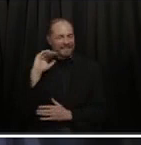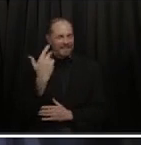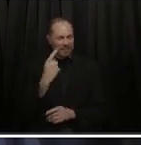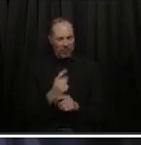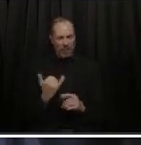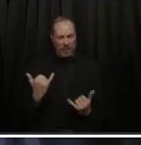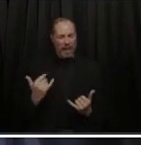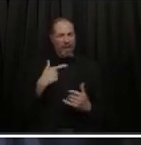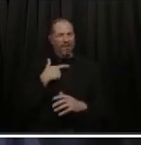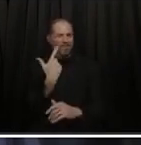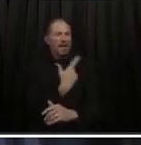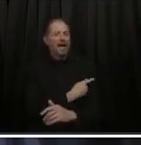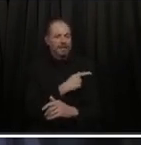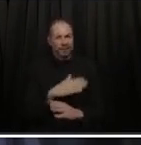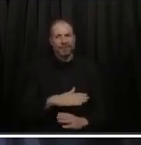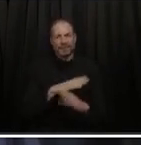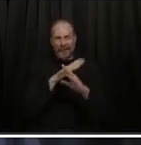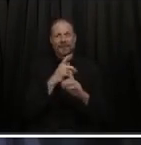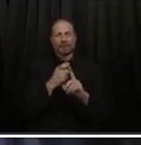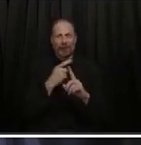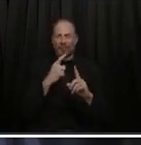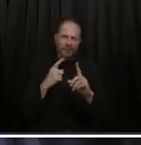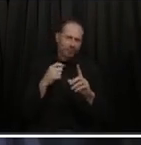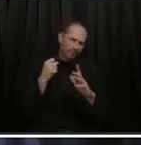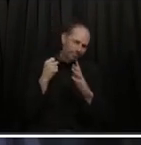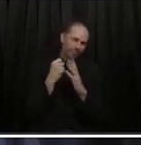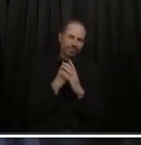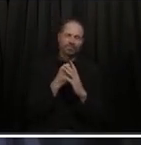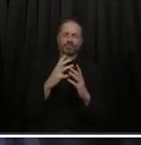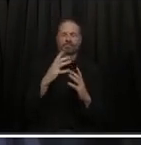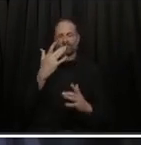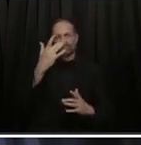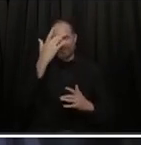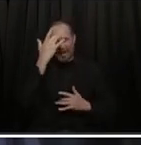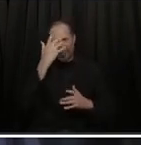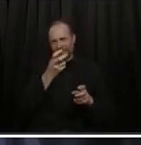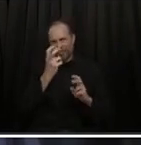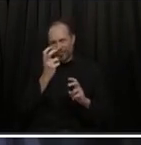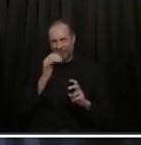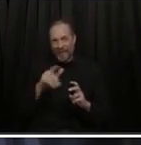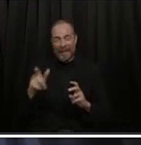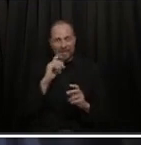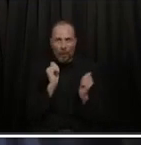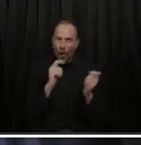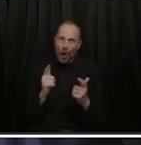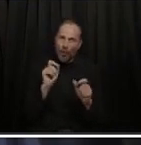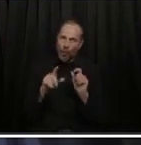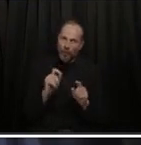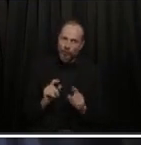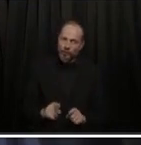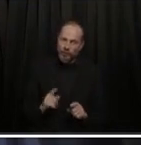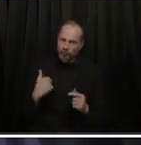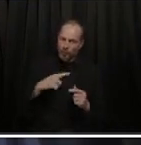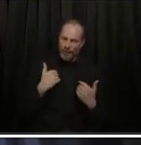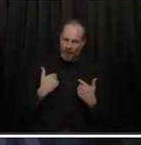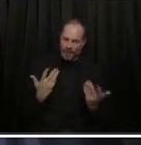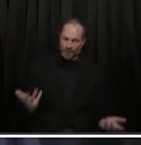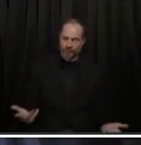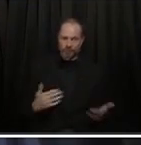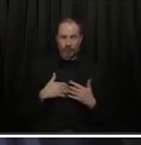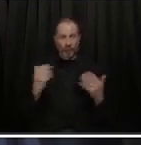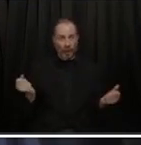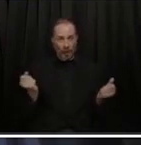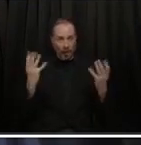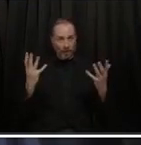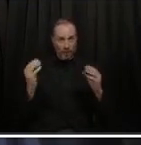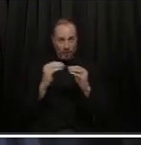can protect against the most severe health outcomes, just as it does for the other variants. These are all the questions, right? These are questions. How much